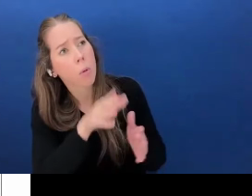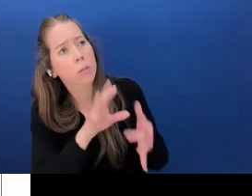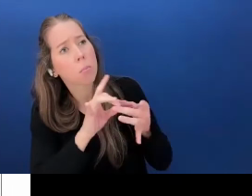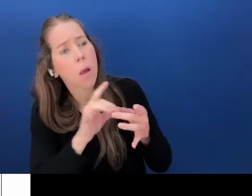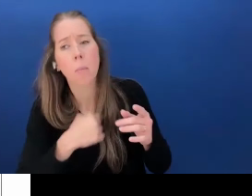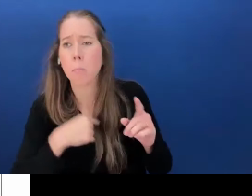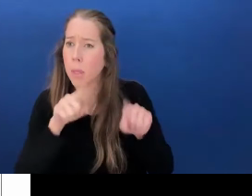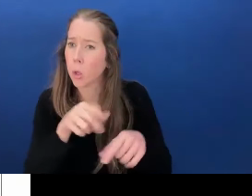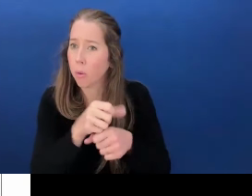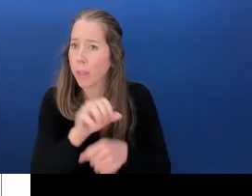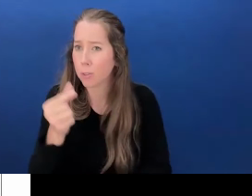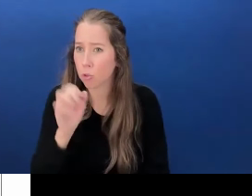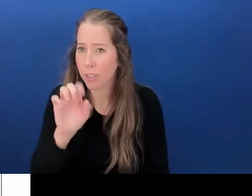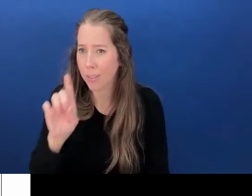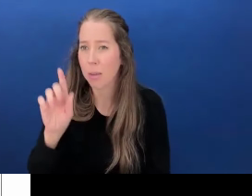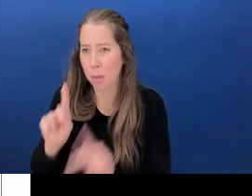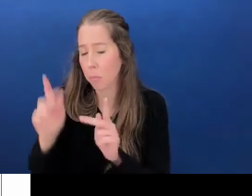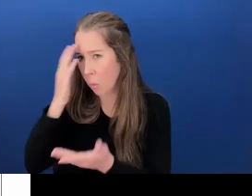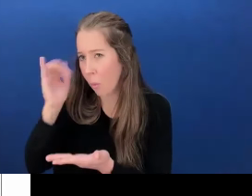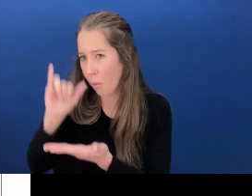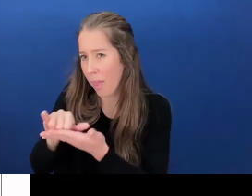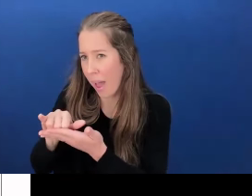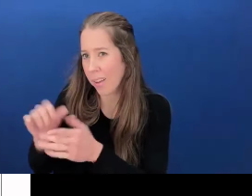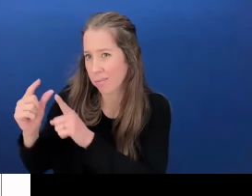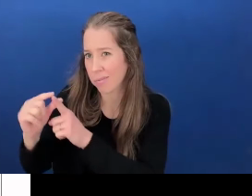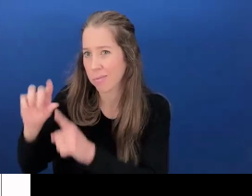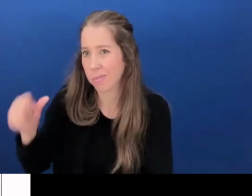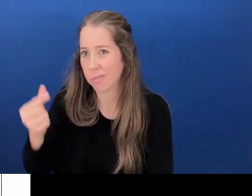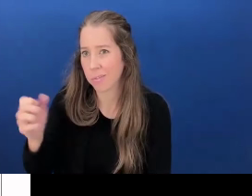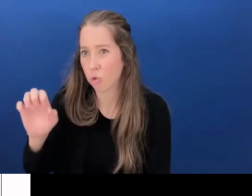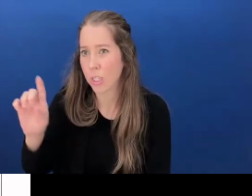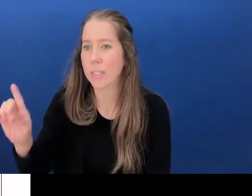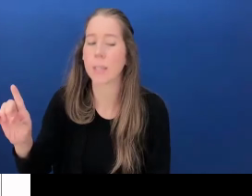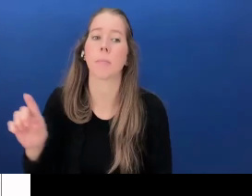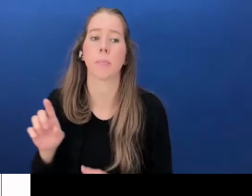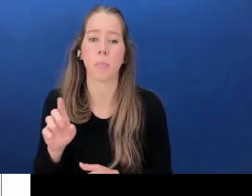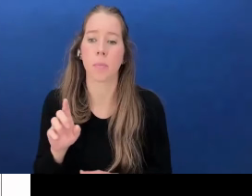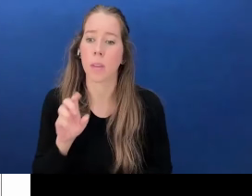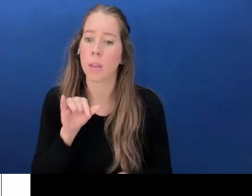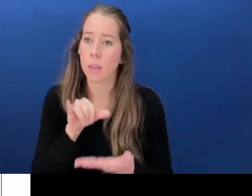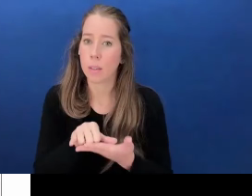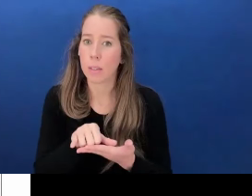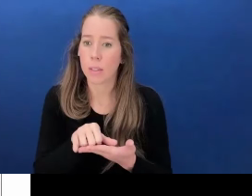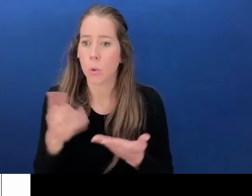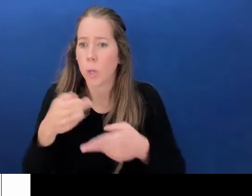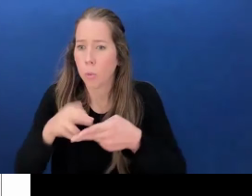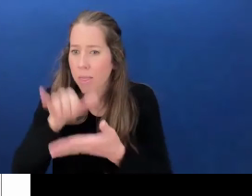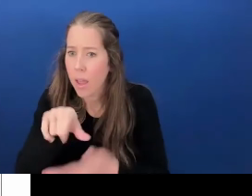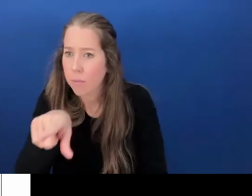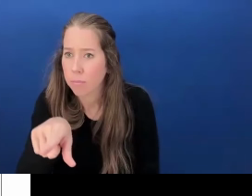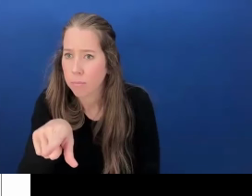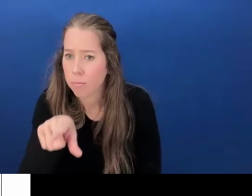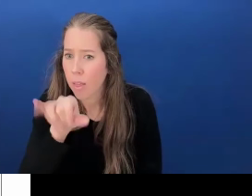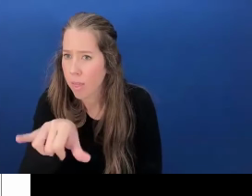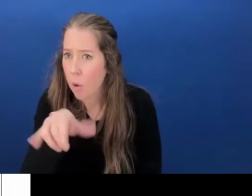GED. Well, it's kind of like one of those things of like, what do you guys call this right here? That's in front